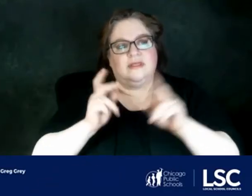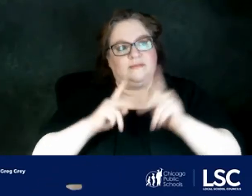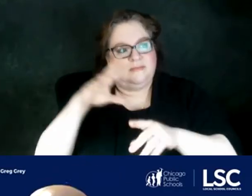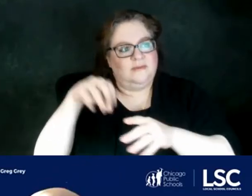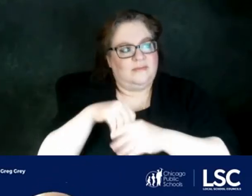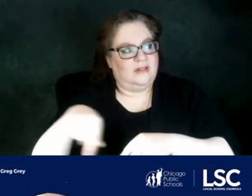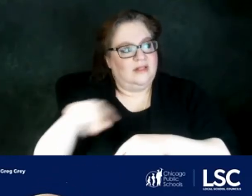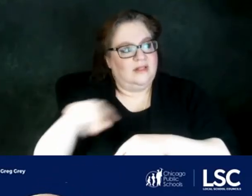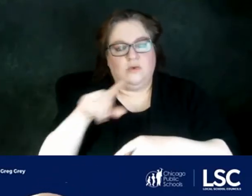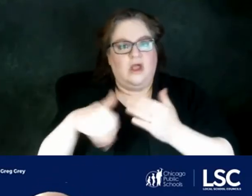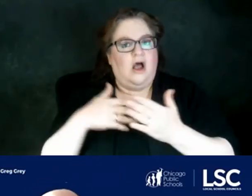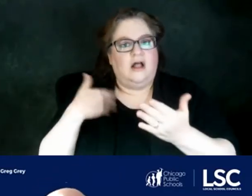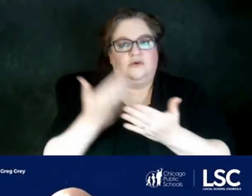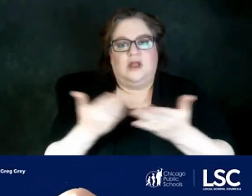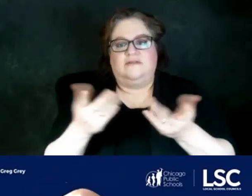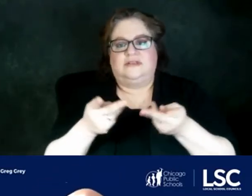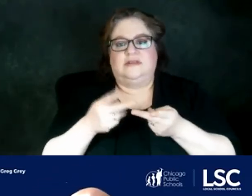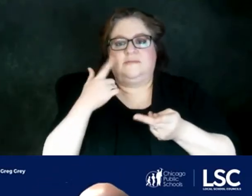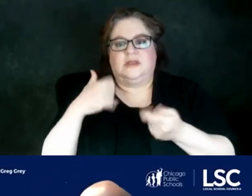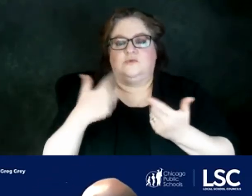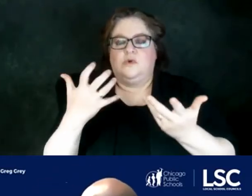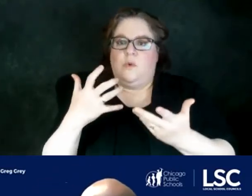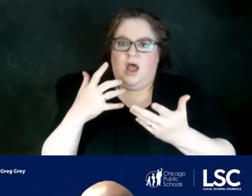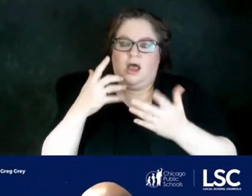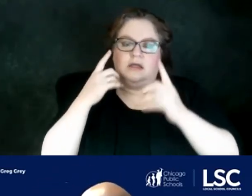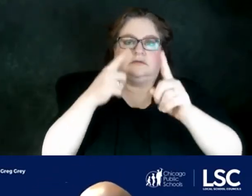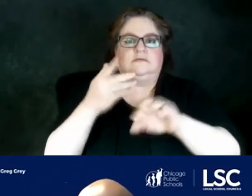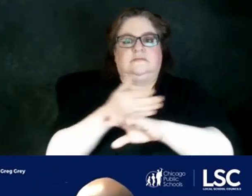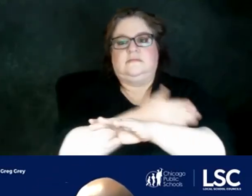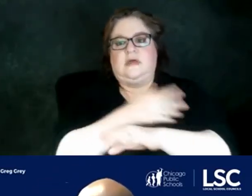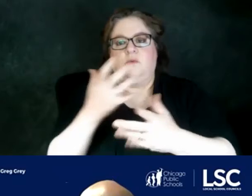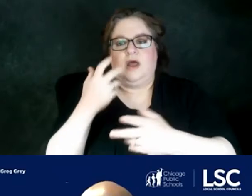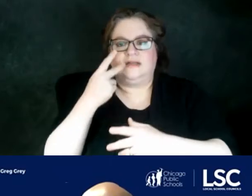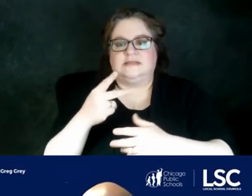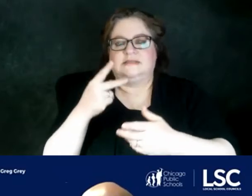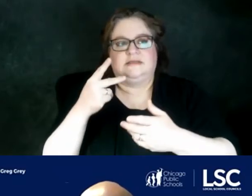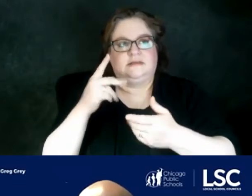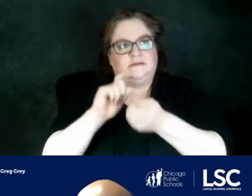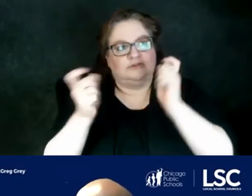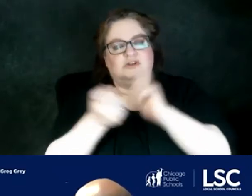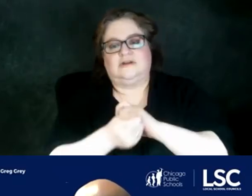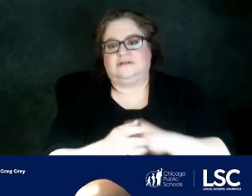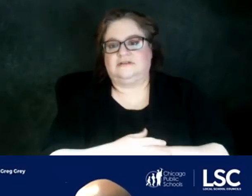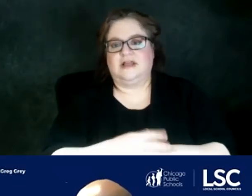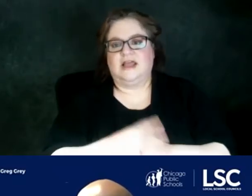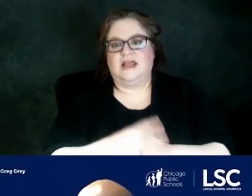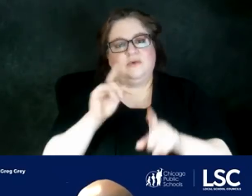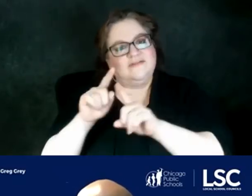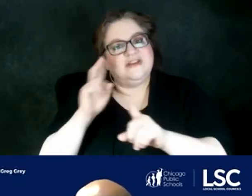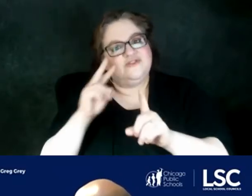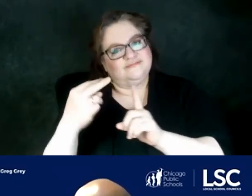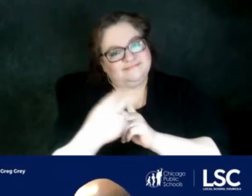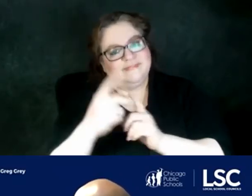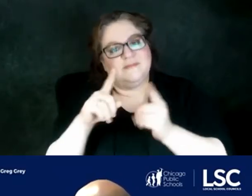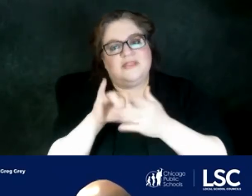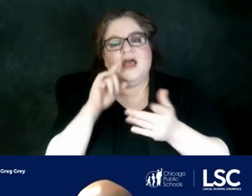all arrive in this space because we want better. We want to see improvements. We want to make some change. We have different ideas about that. So let's